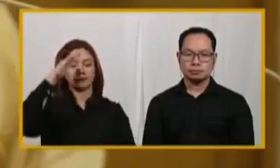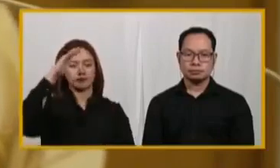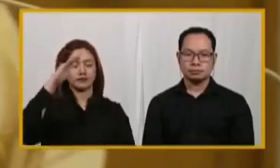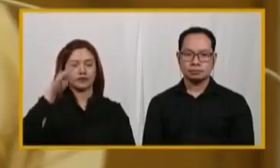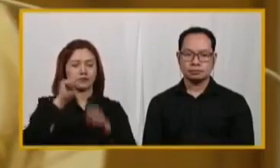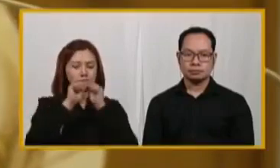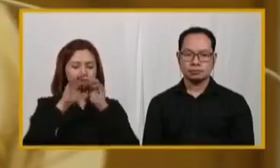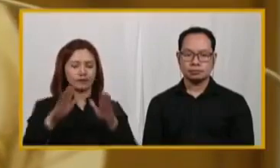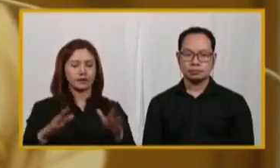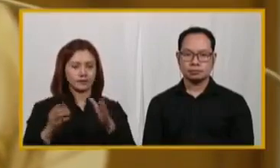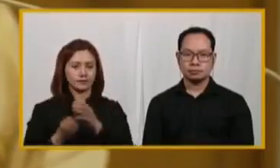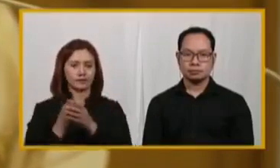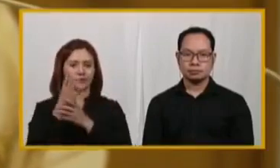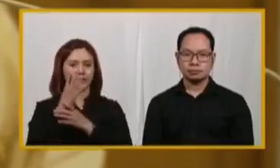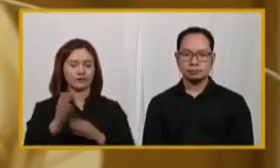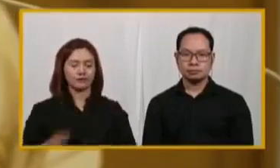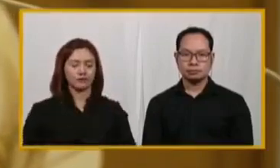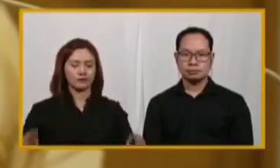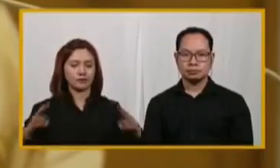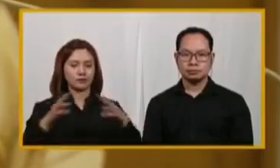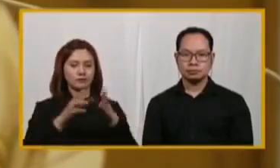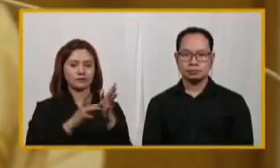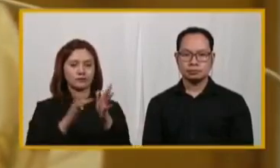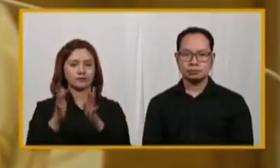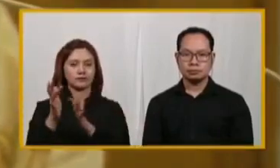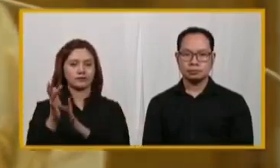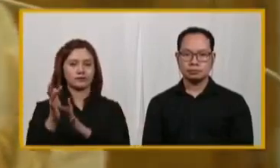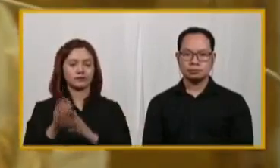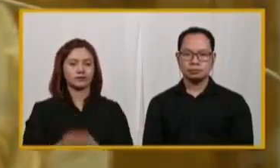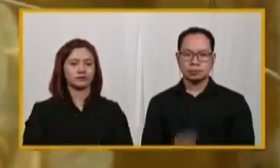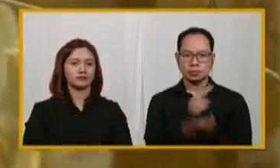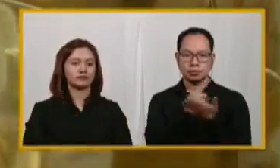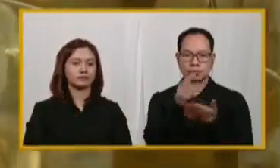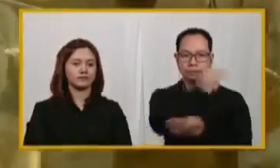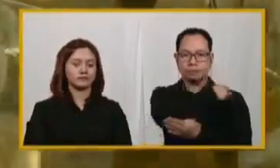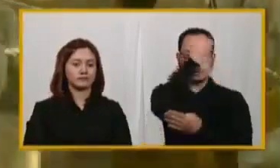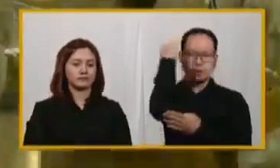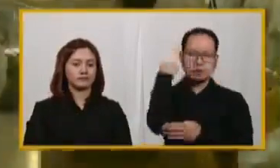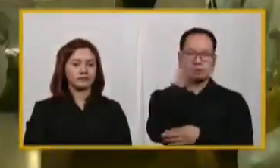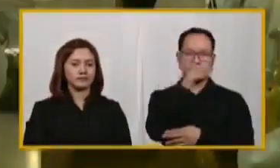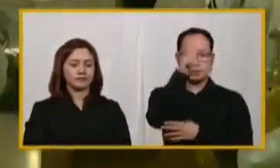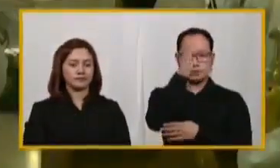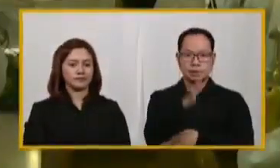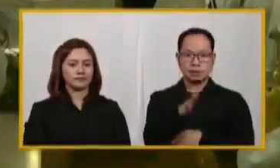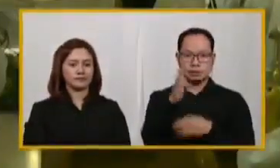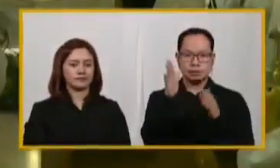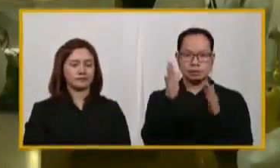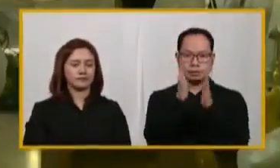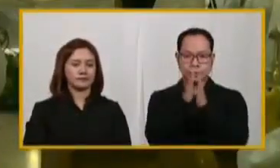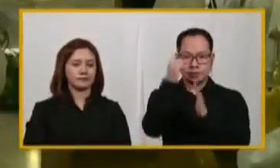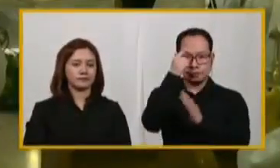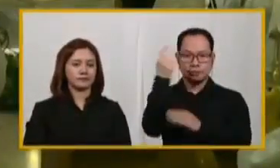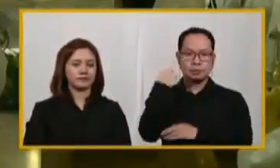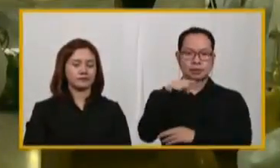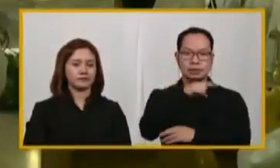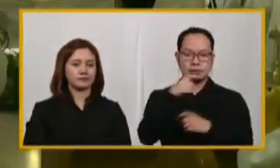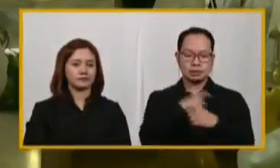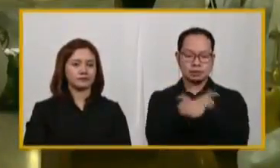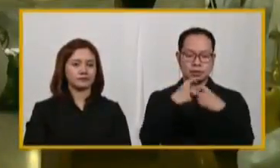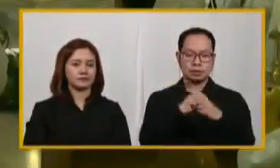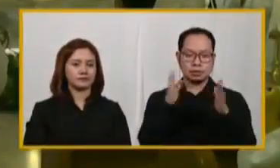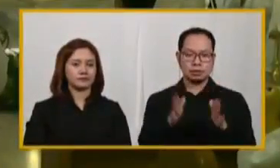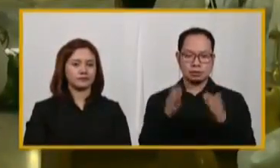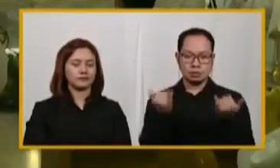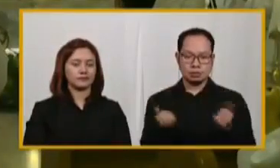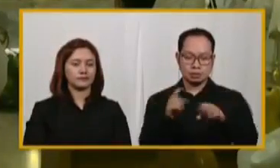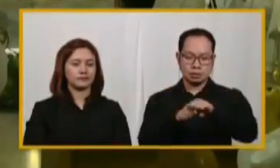and blessed is the fruit of your womb, Jesus. Holy Mary, Mother of God, pray for us sinners, now